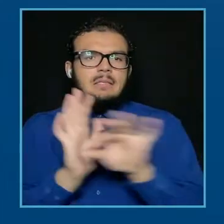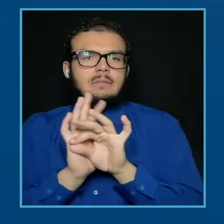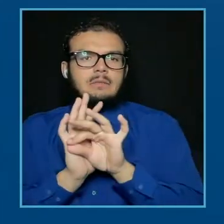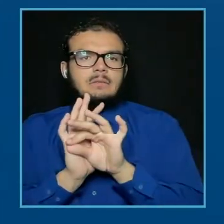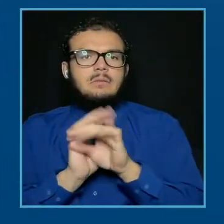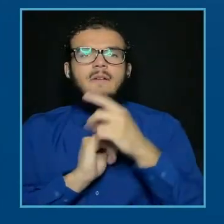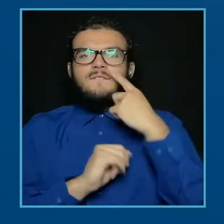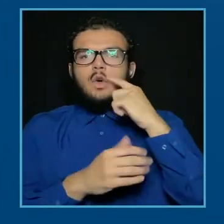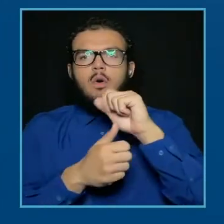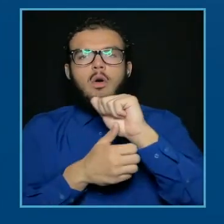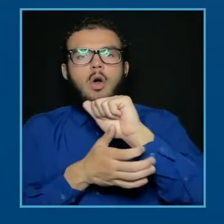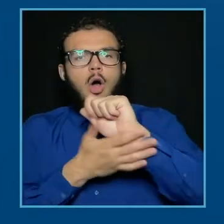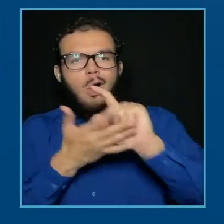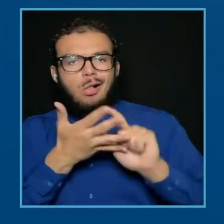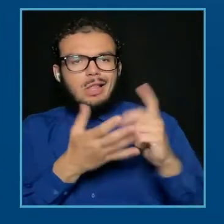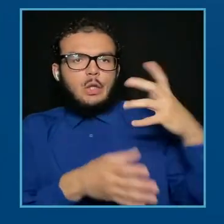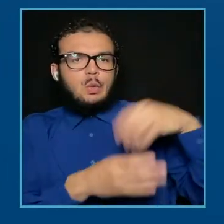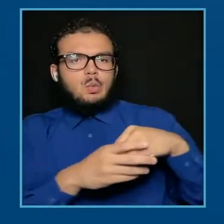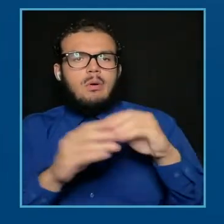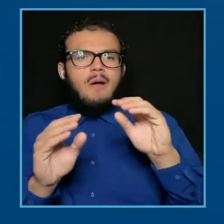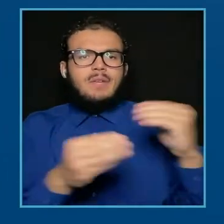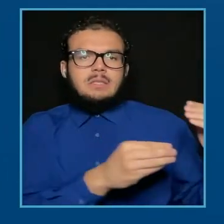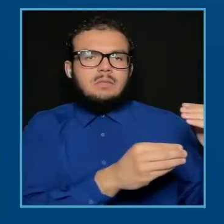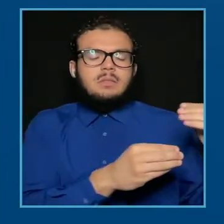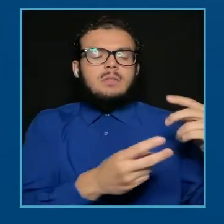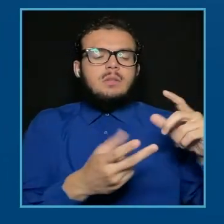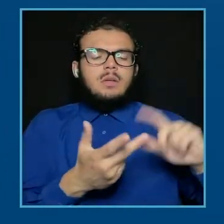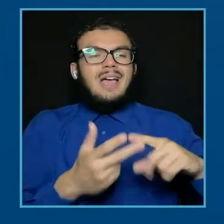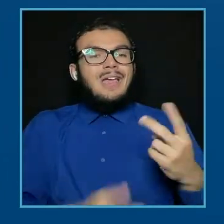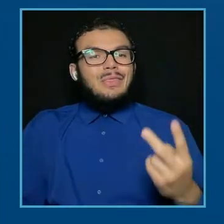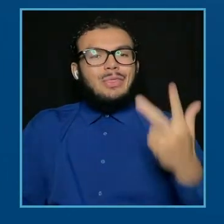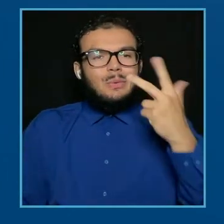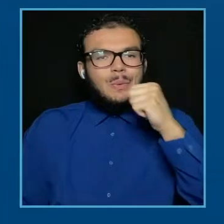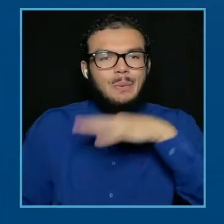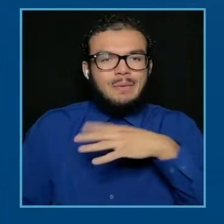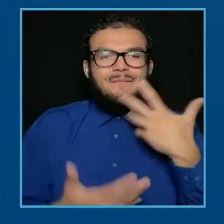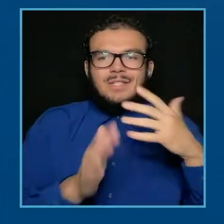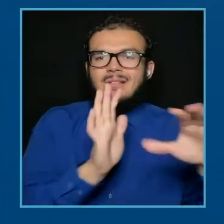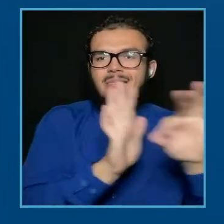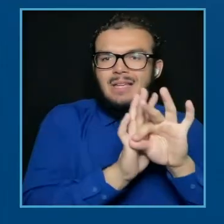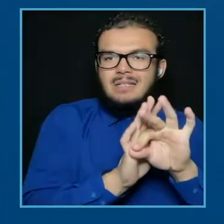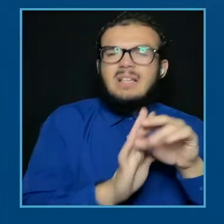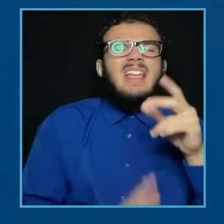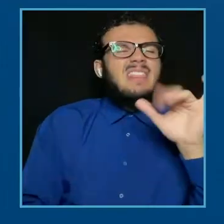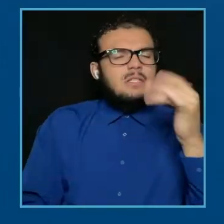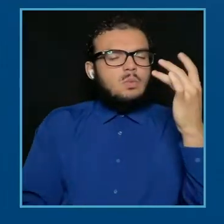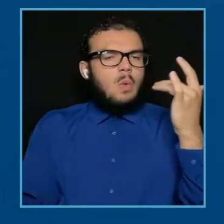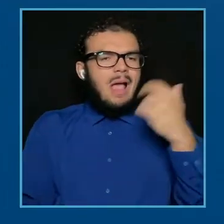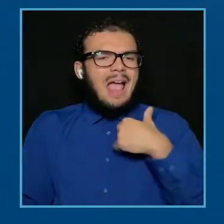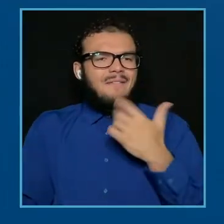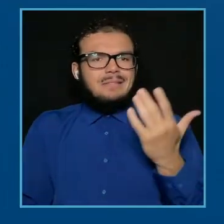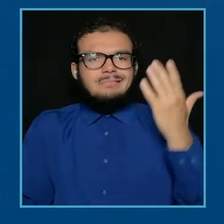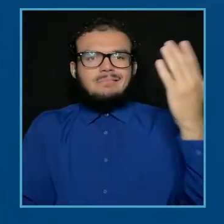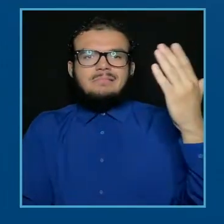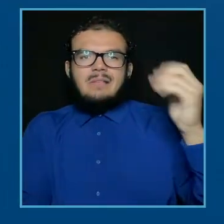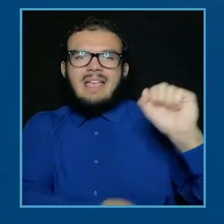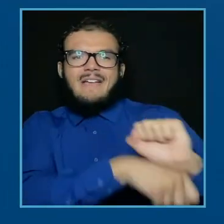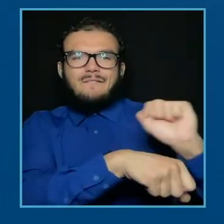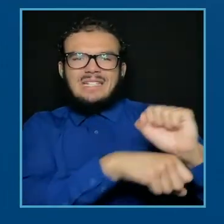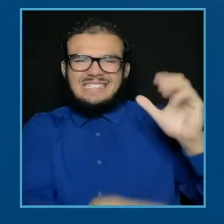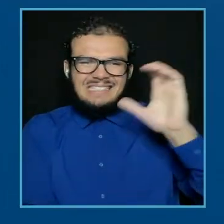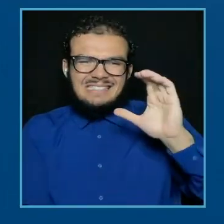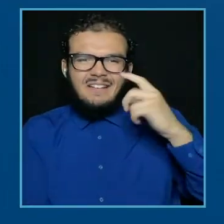all the included offices and 3 women had been elected. That is why there was an effort to elect another